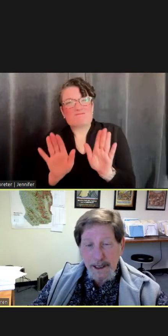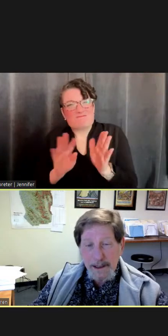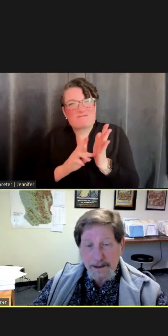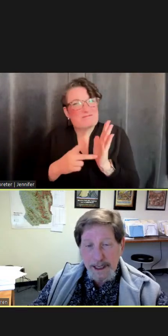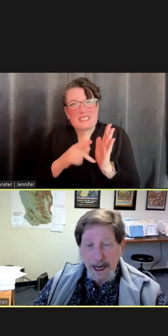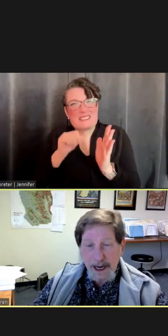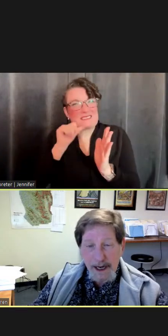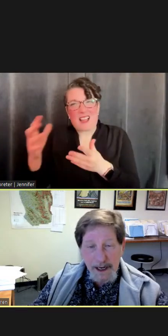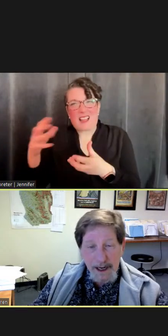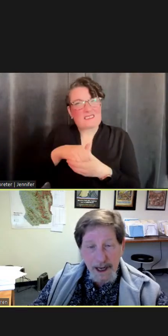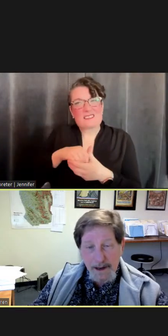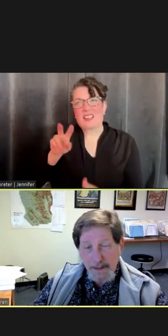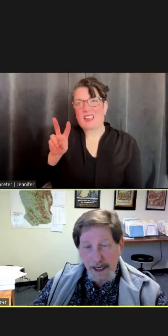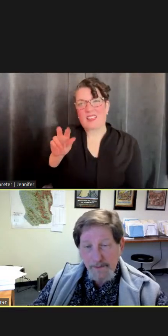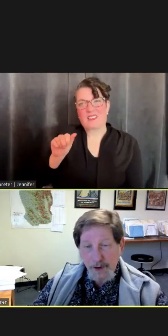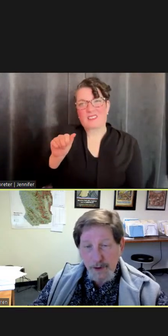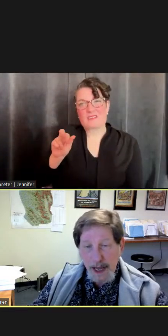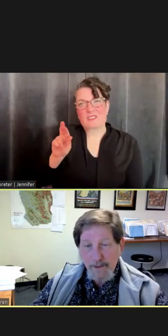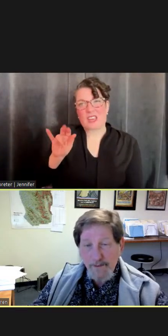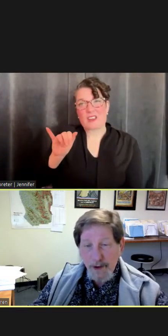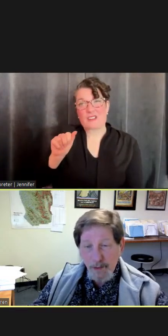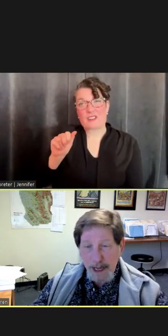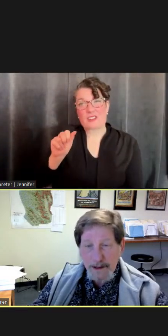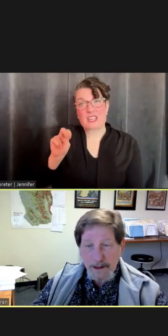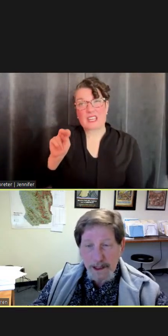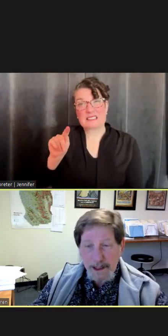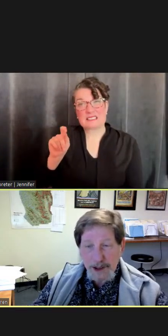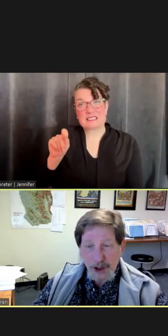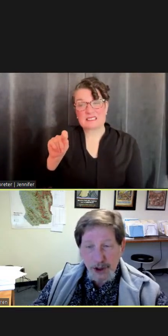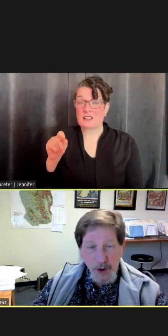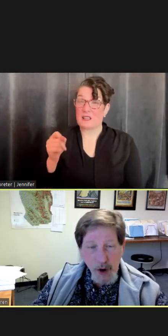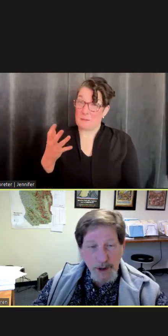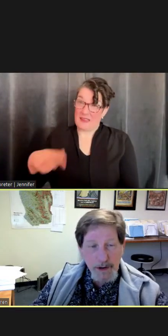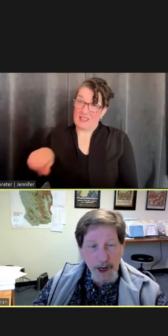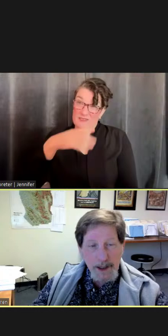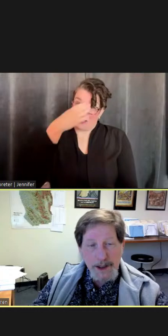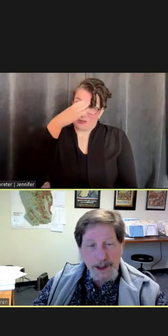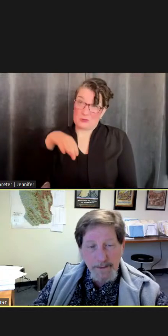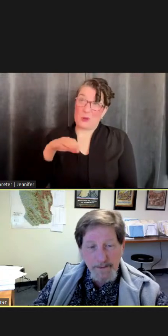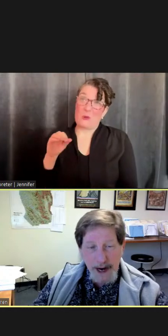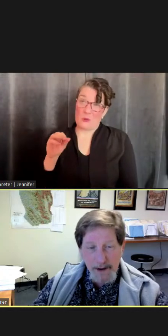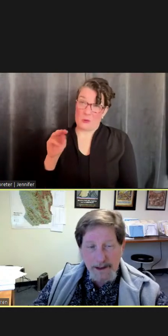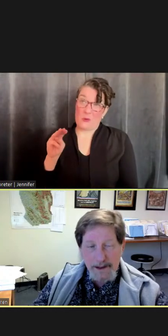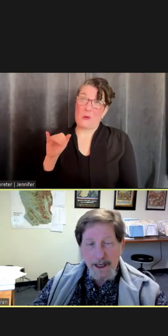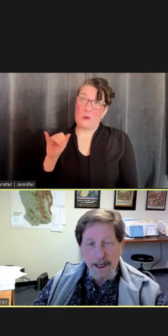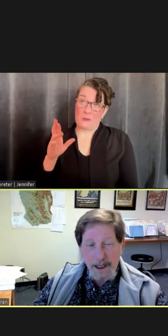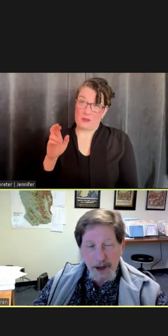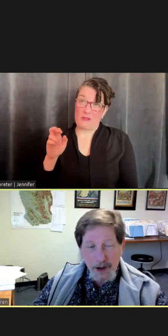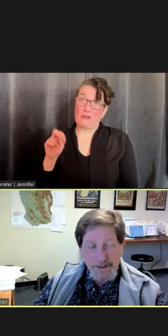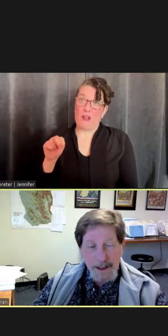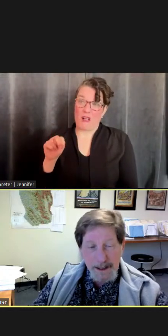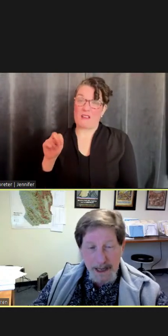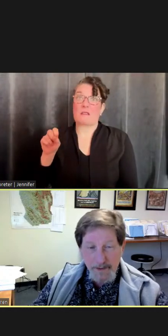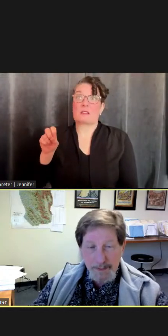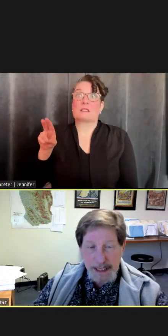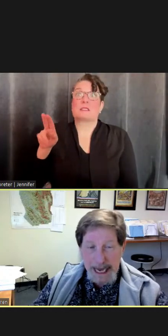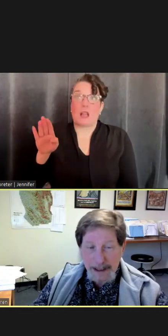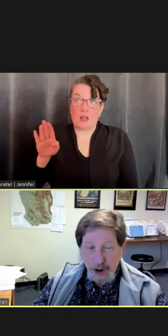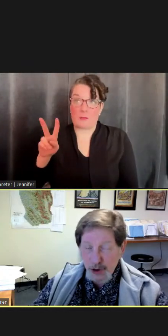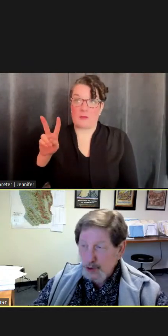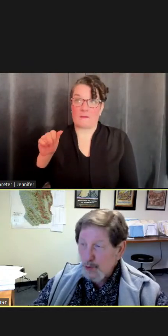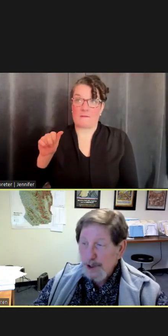And today, many of you have read that there is a new Omicron subvariant. It goes by the name